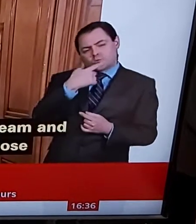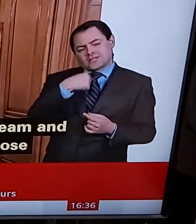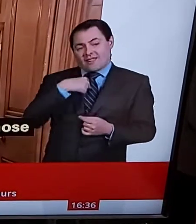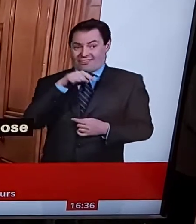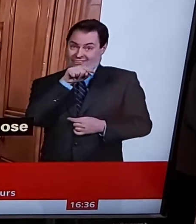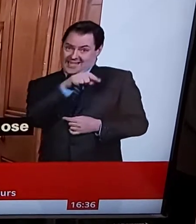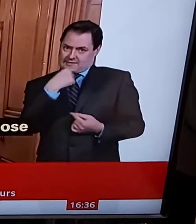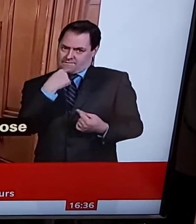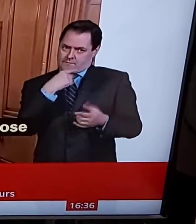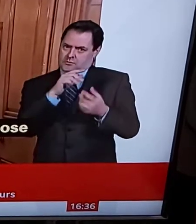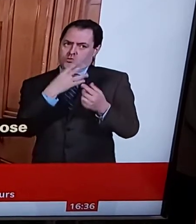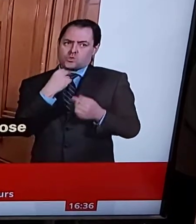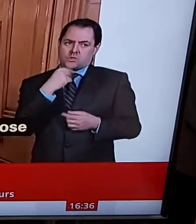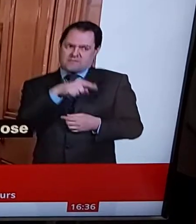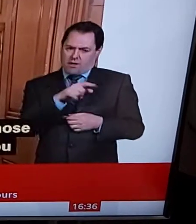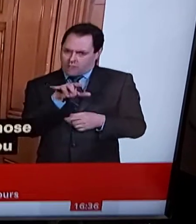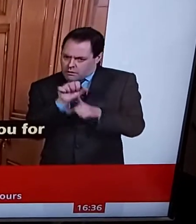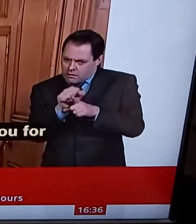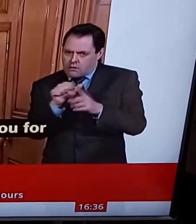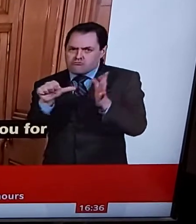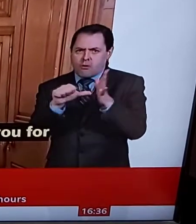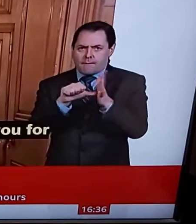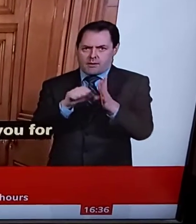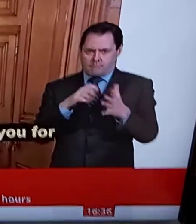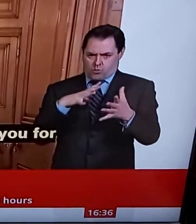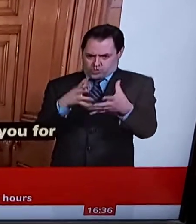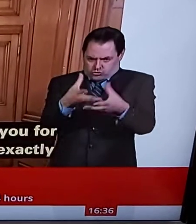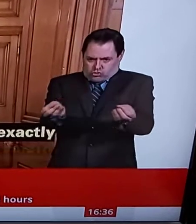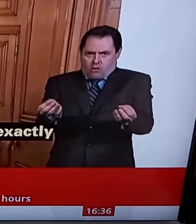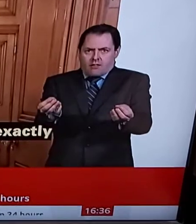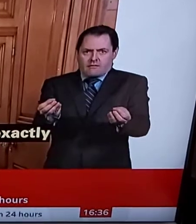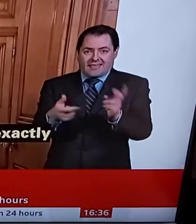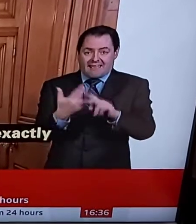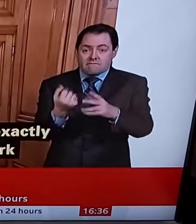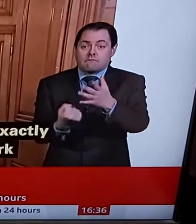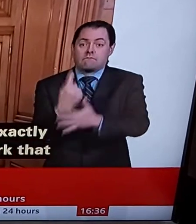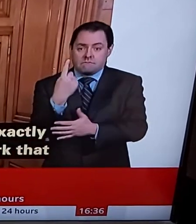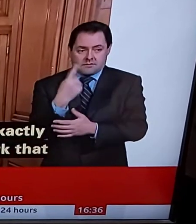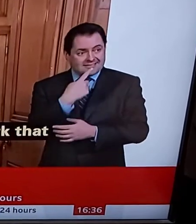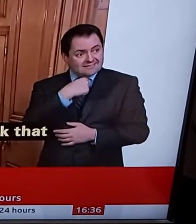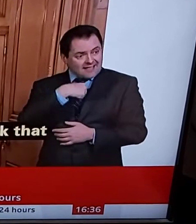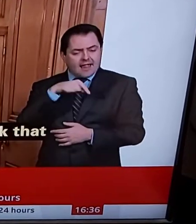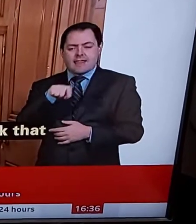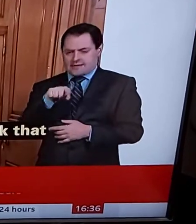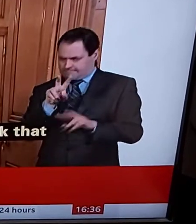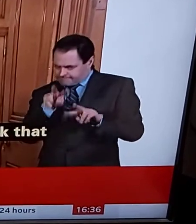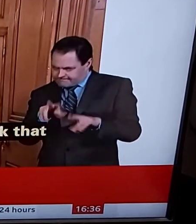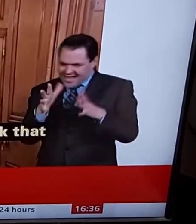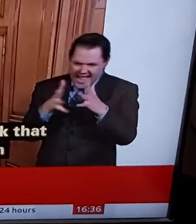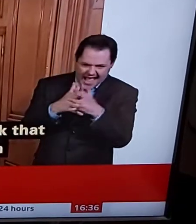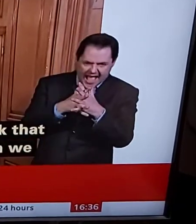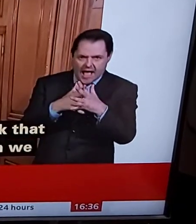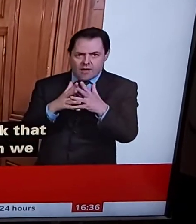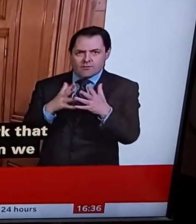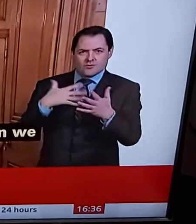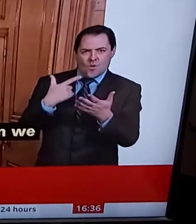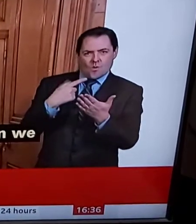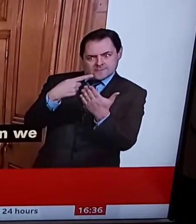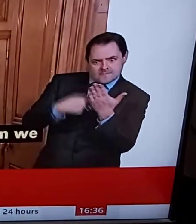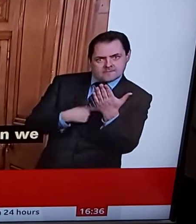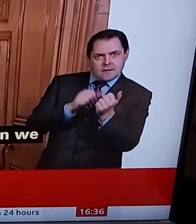that sort of investigative work that makes sure that we can, when we encounter problems and bureaucracy, try to cut through the red tape. So